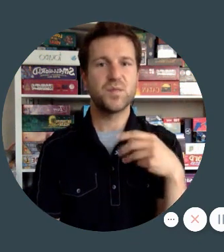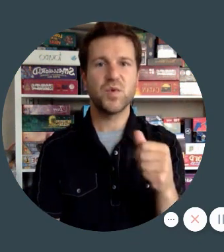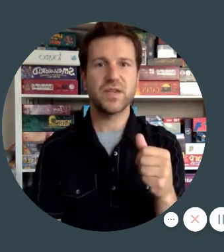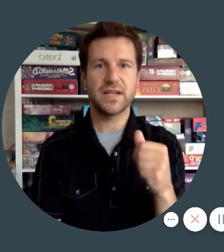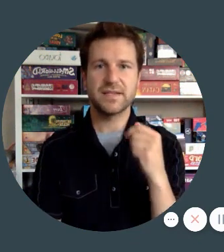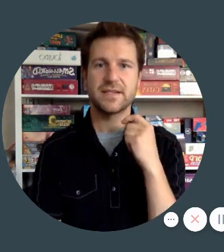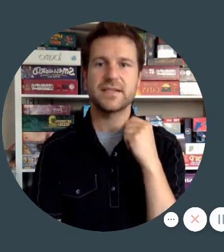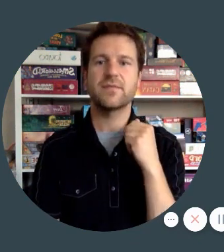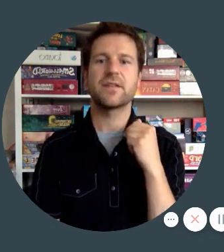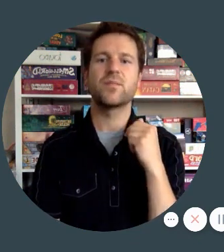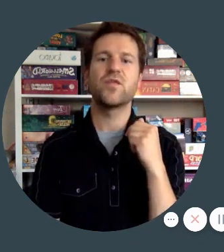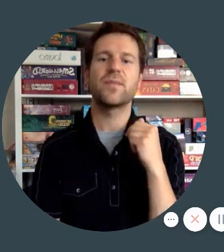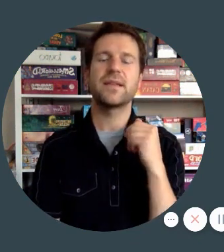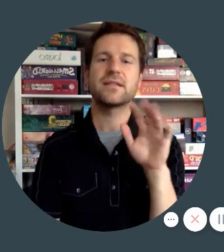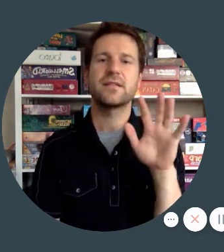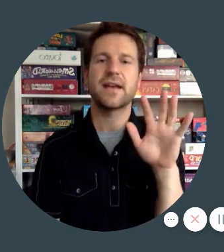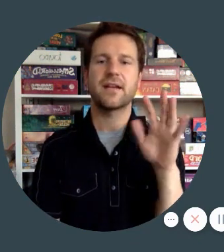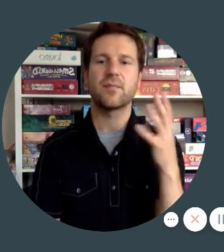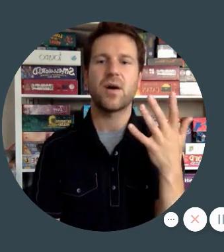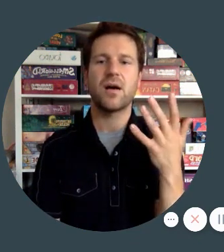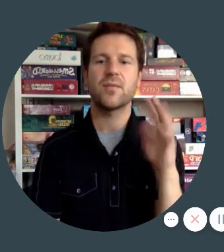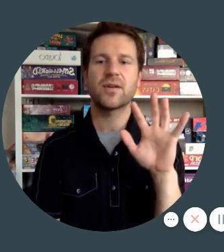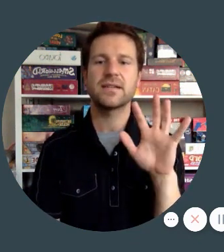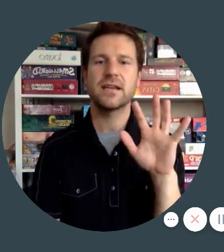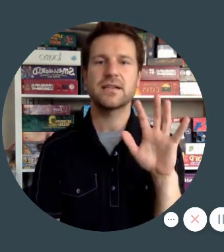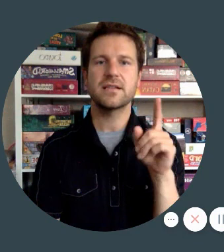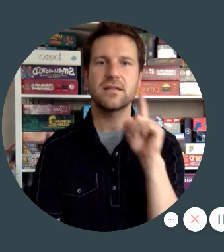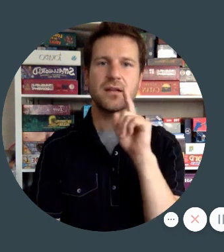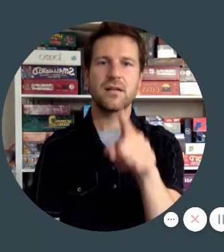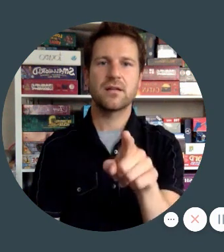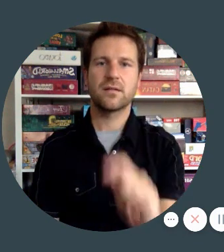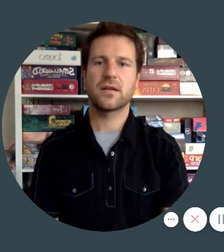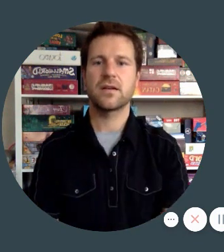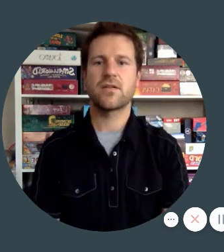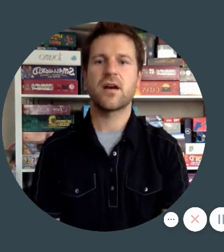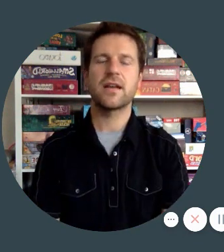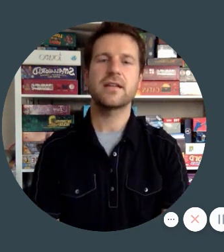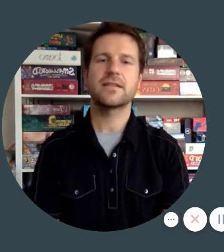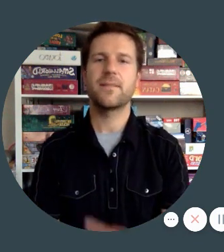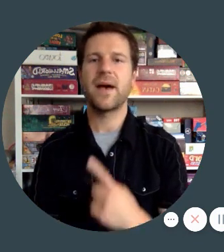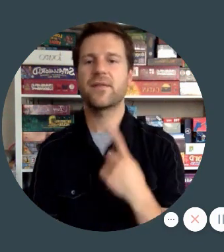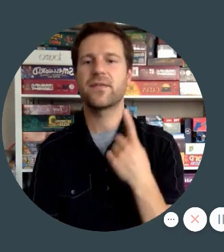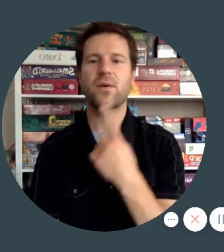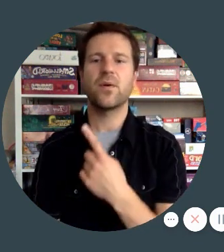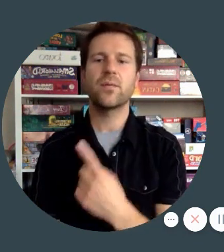Be smooth and consistent with your movements. Check your palm orientation. Look at your